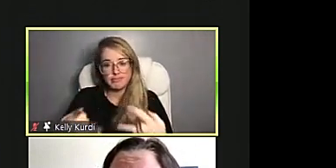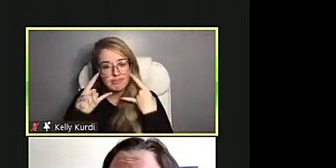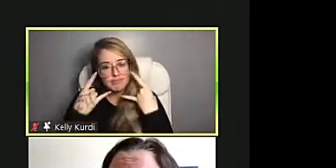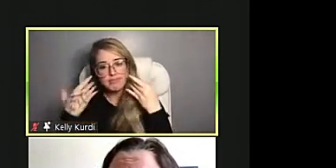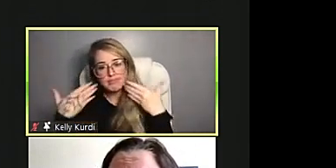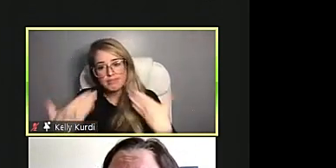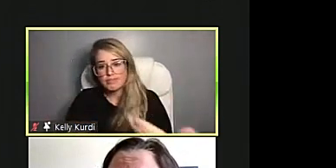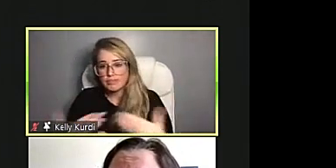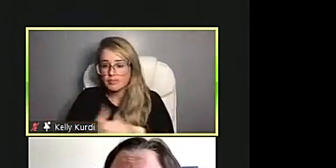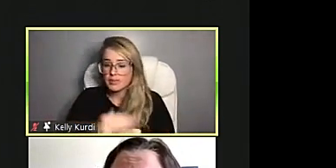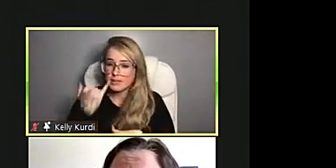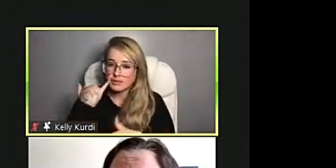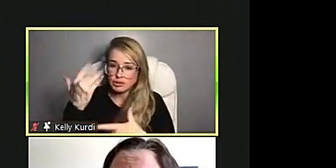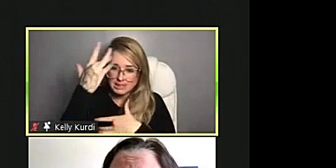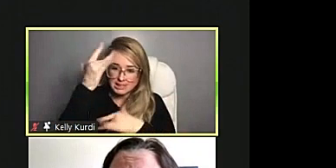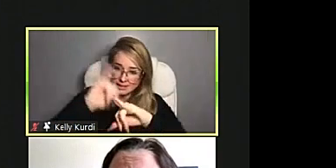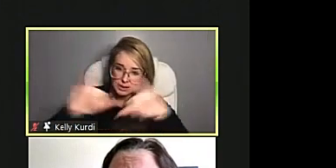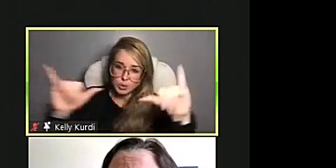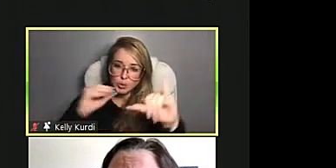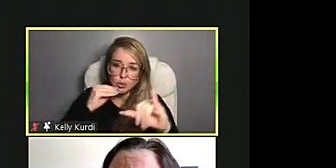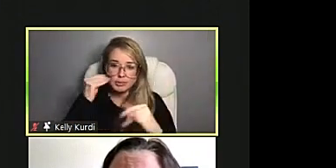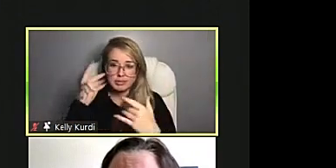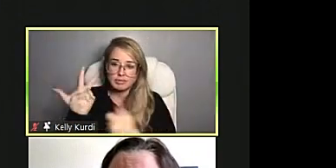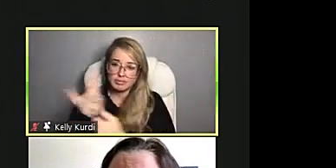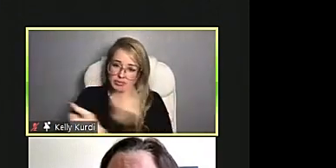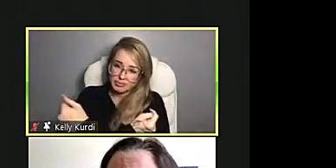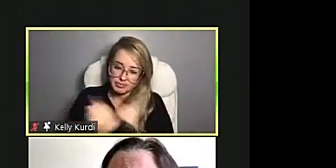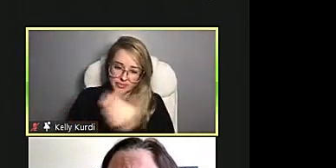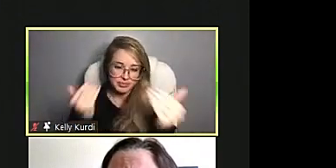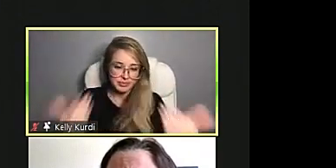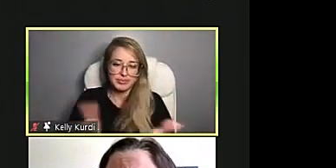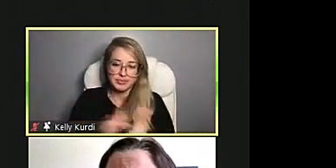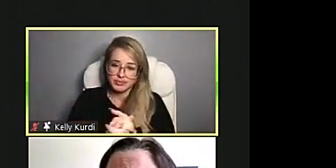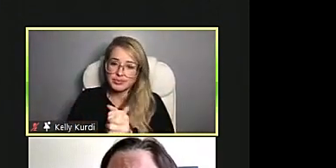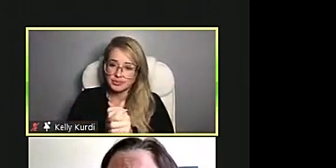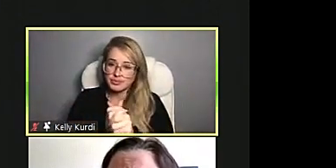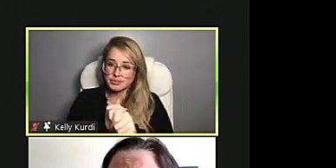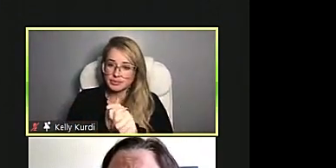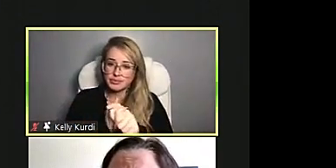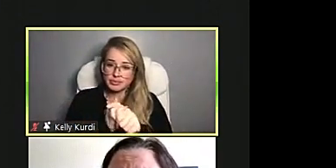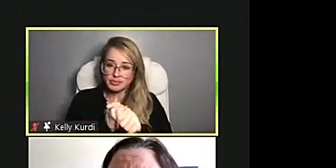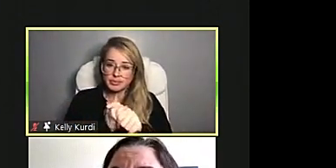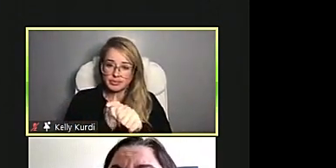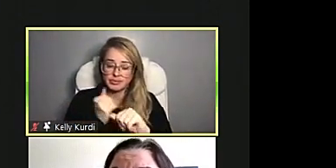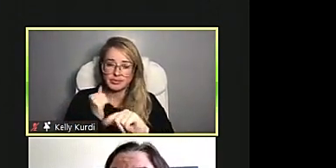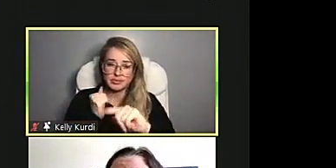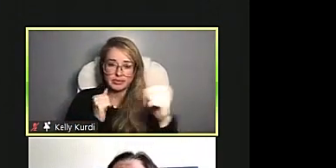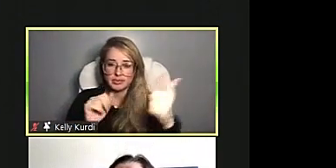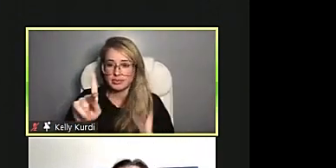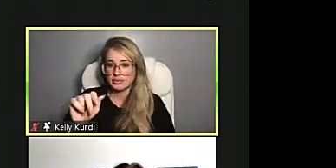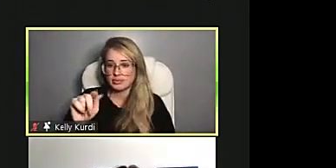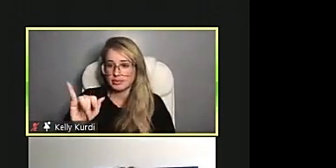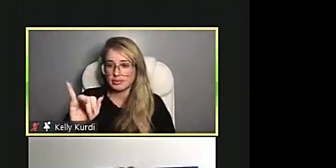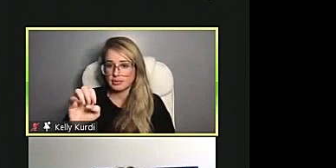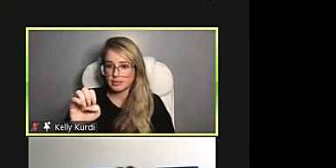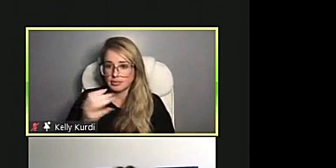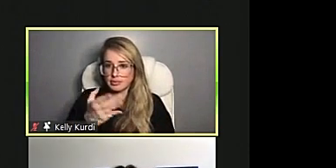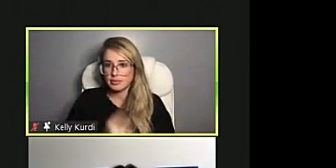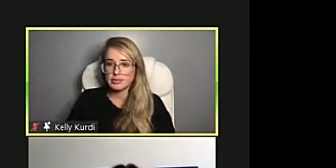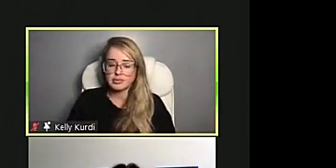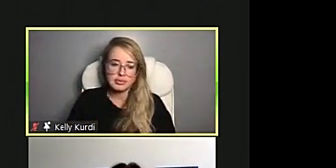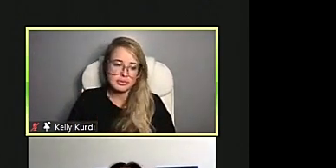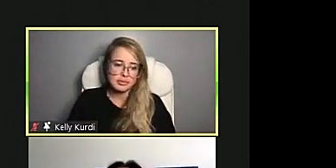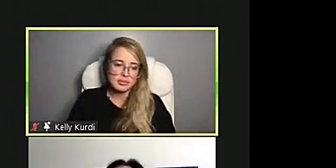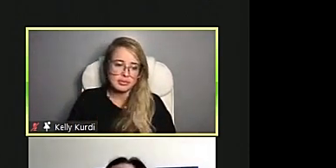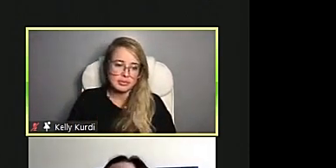home if you're sick, and get those shots. Let's go to KDVR Digital.